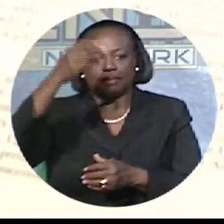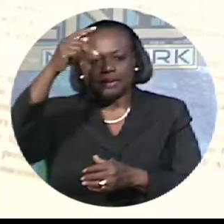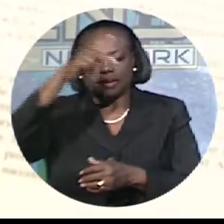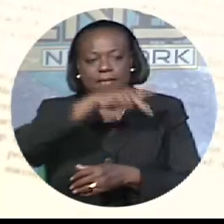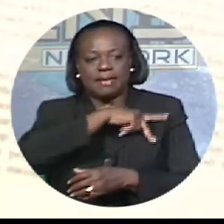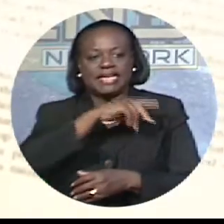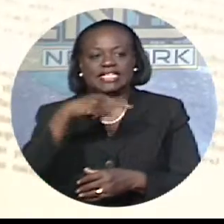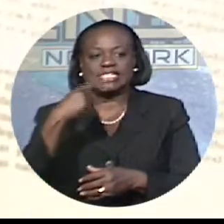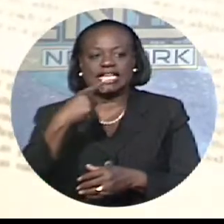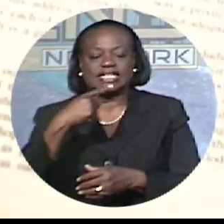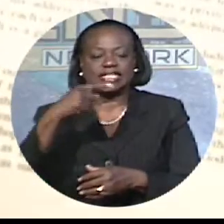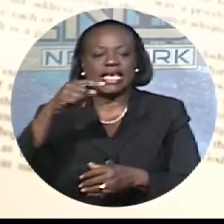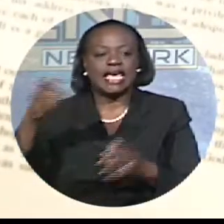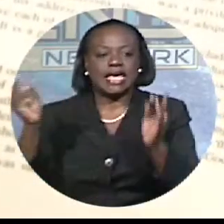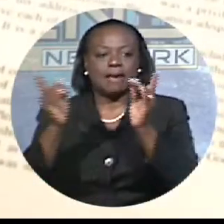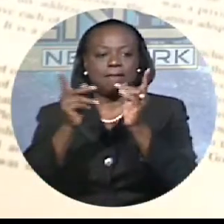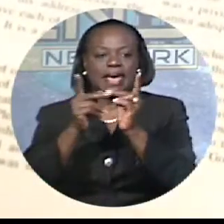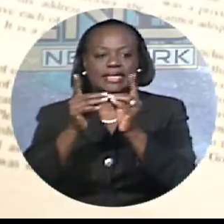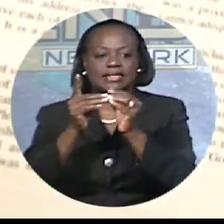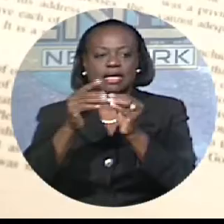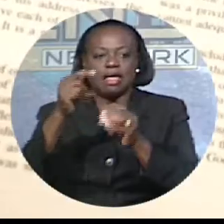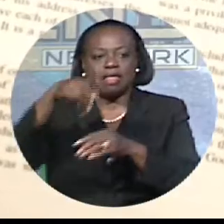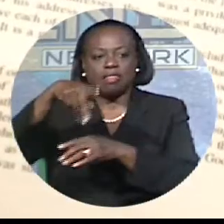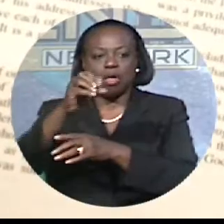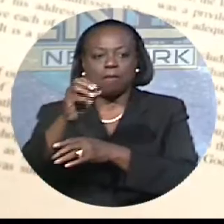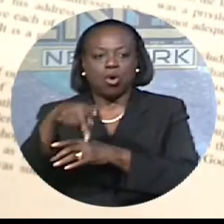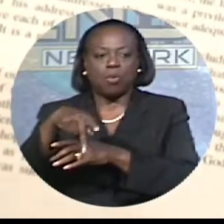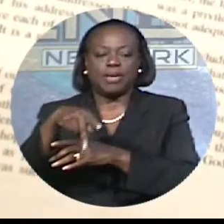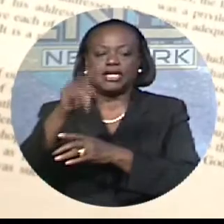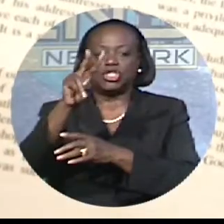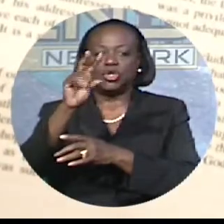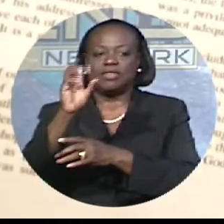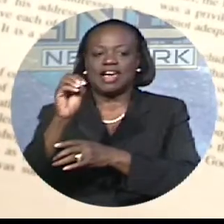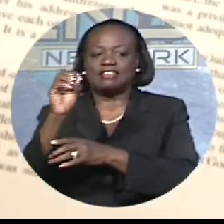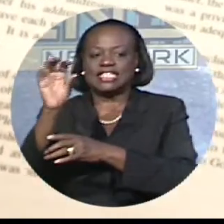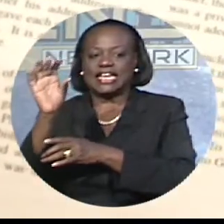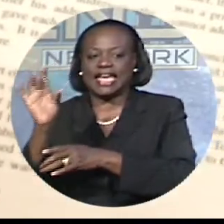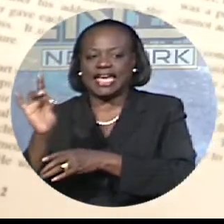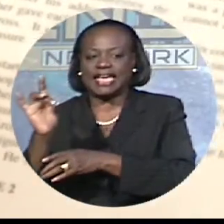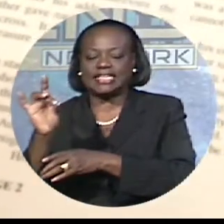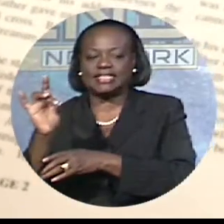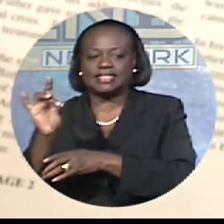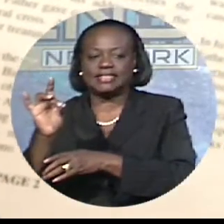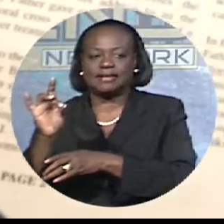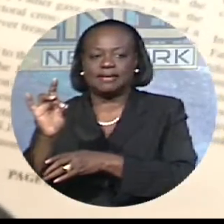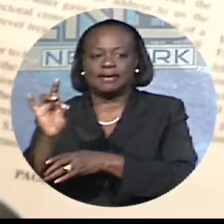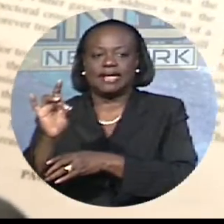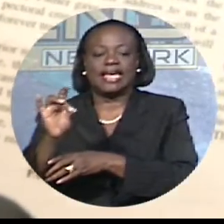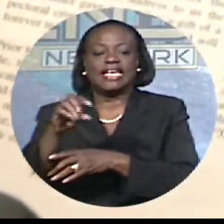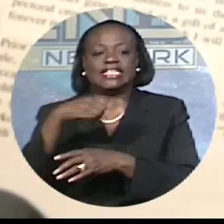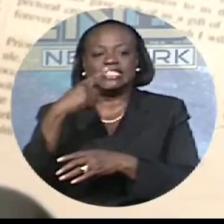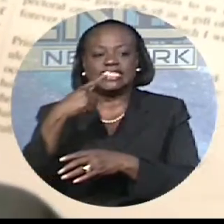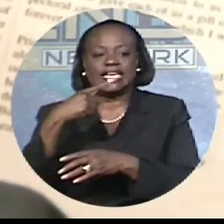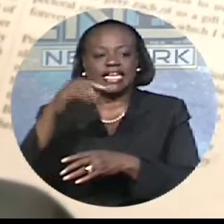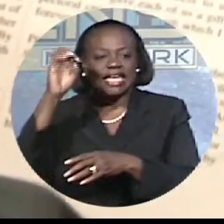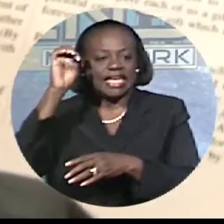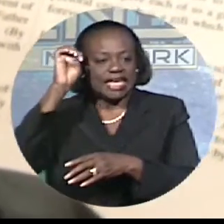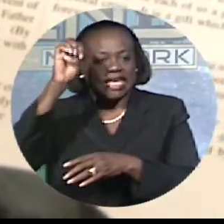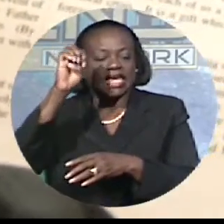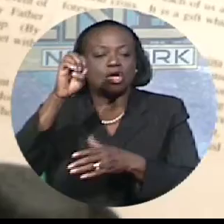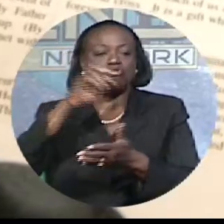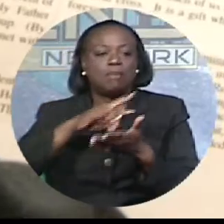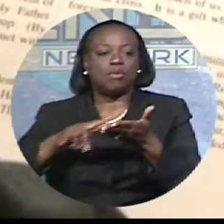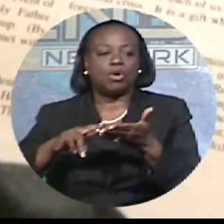meeting in 2008 when he traveled to Rome for the Ad Lima, a meeting every 5 years for the archbishop to report on the affairs of the